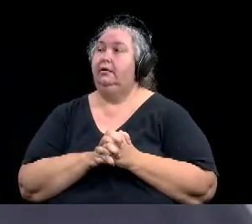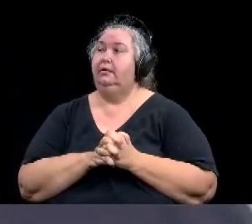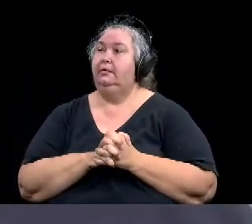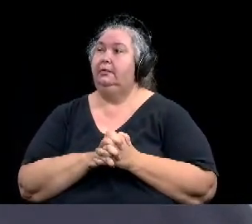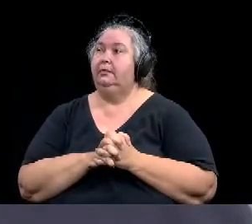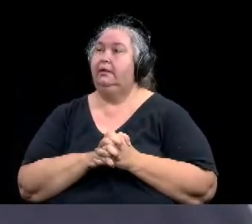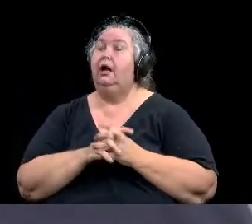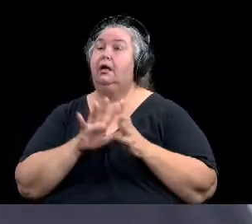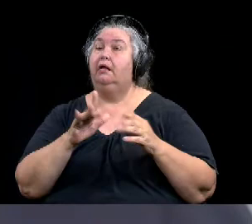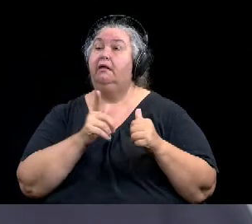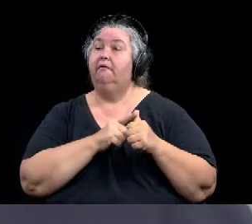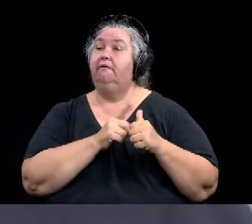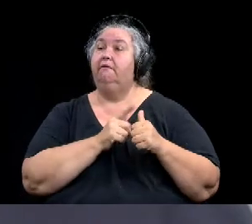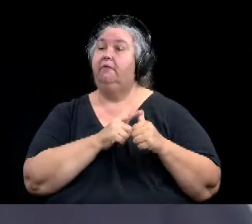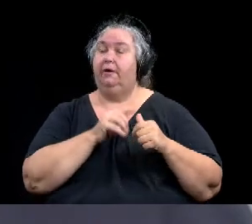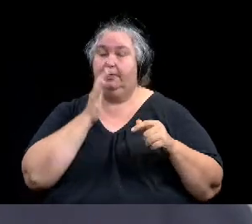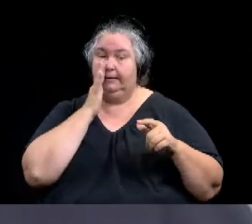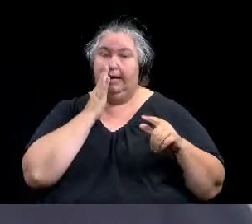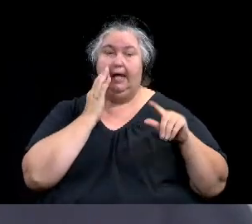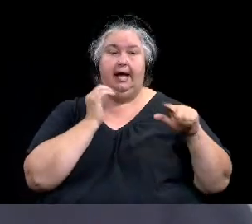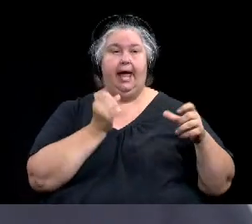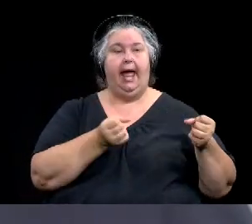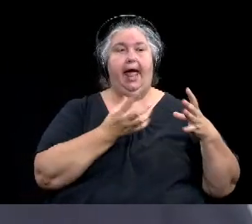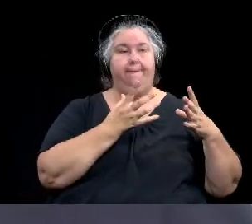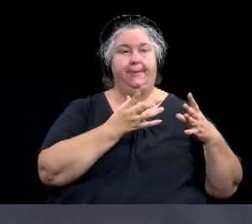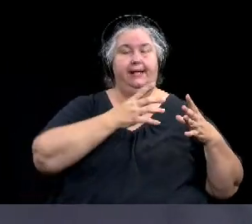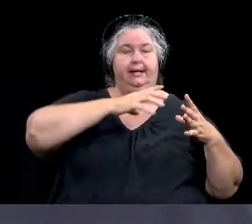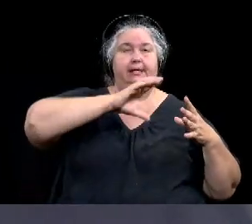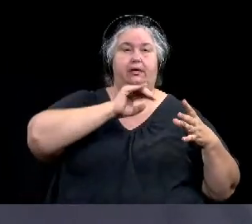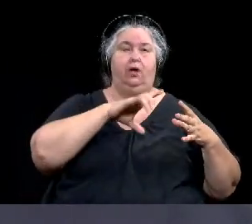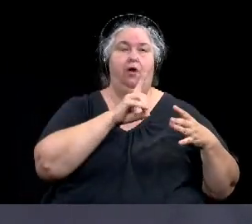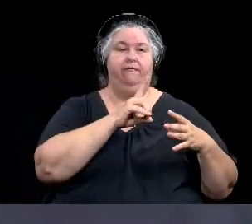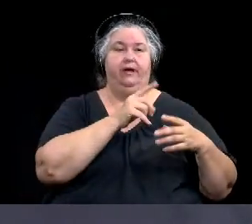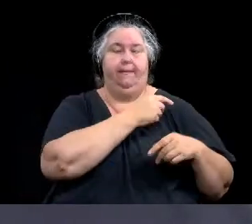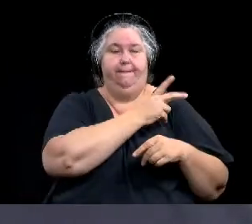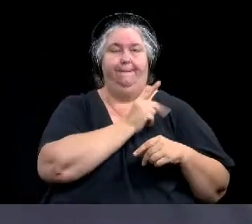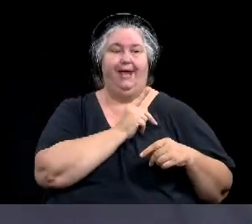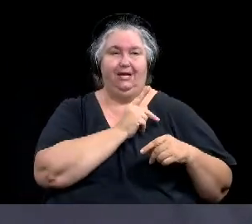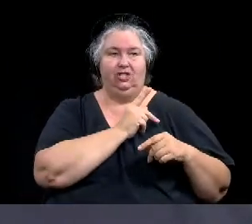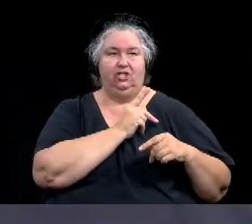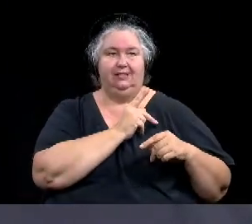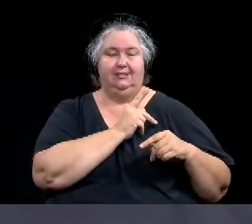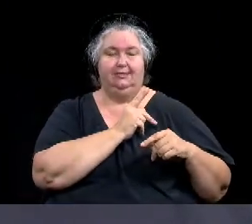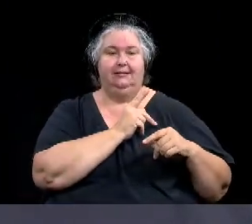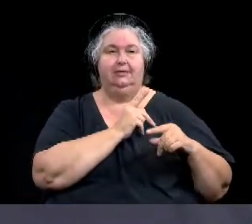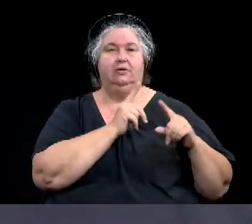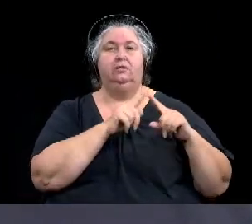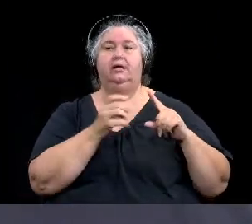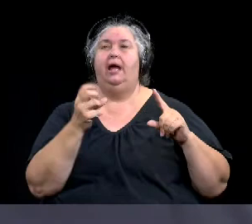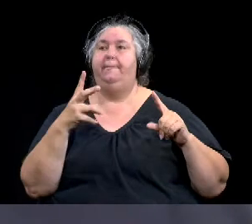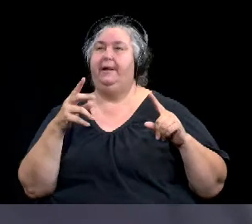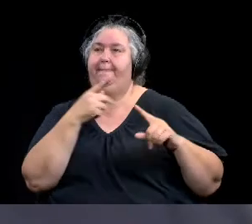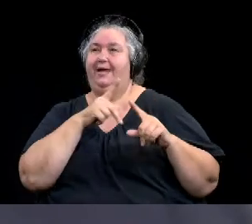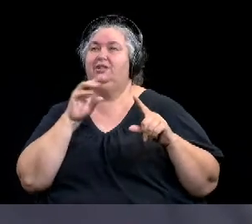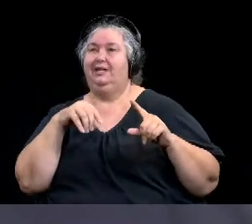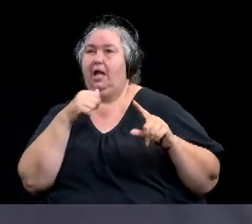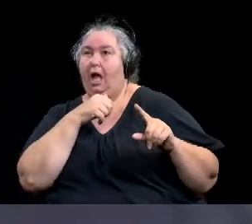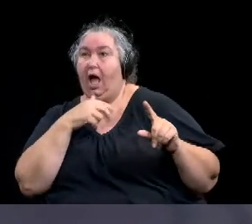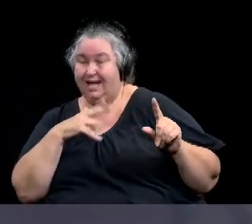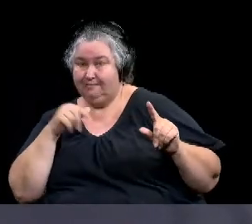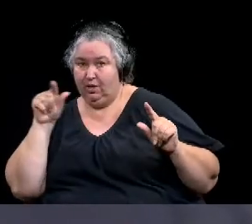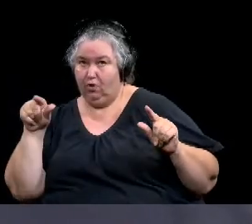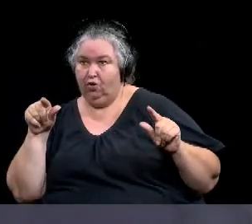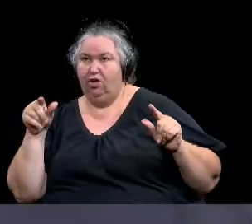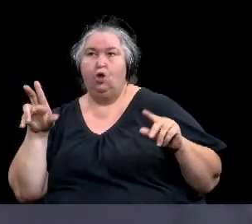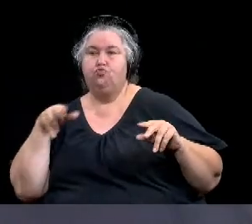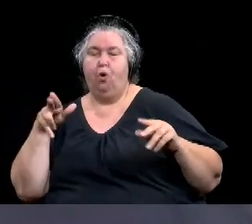patients relative to the total patients in the hospital, and now it's relative to the beds available, which is going to